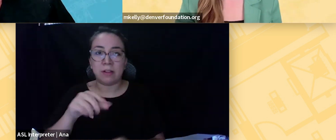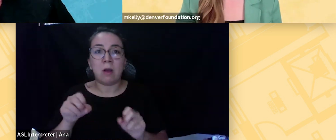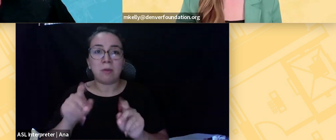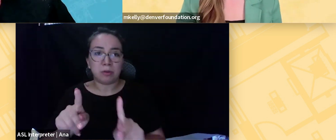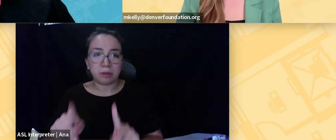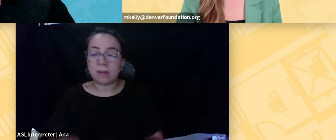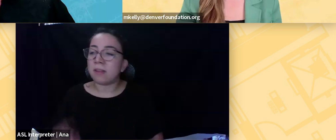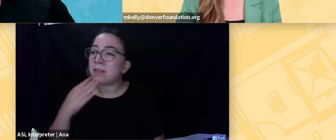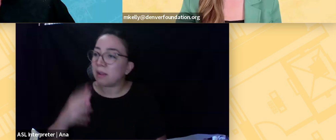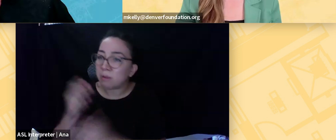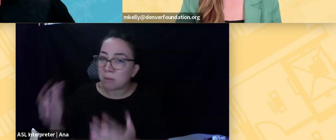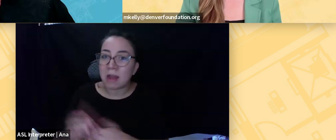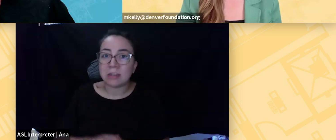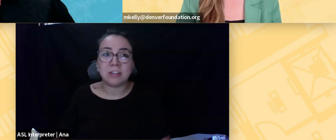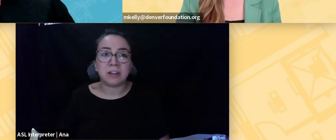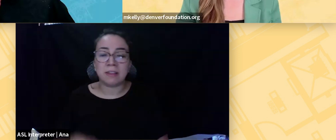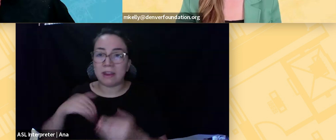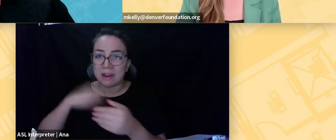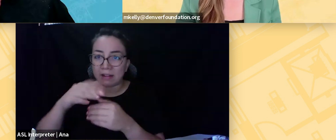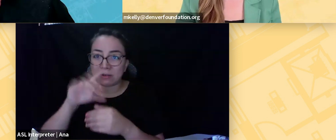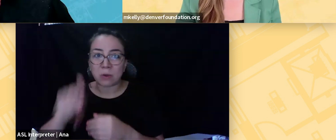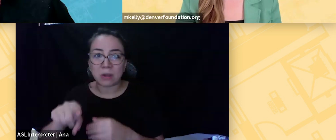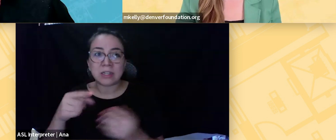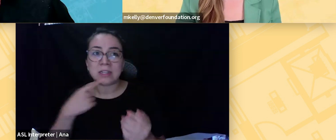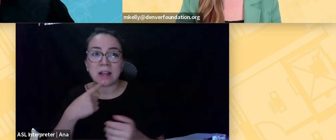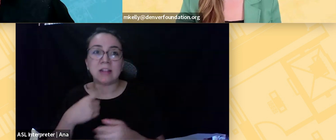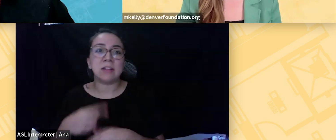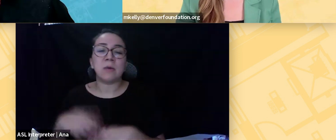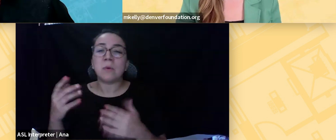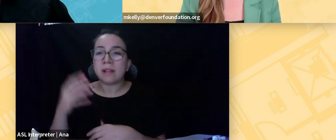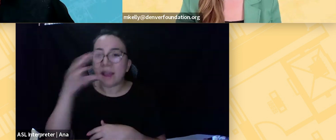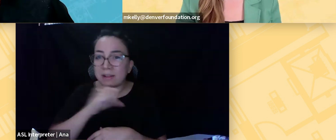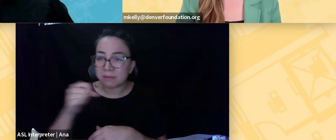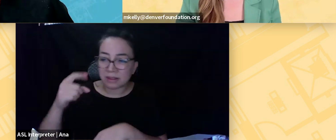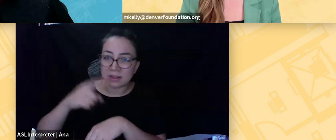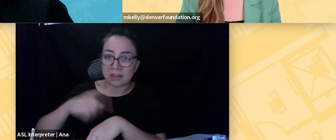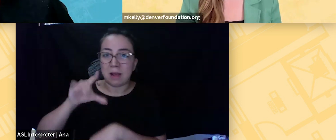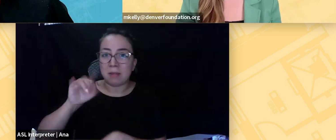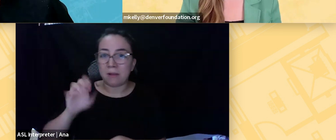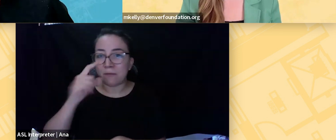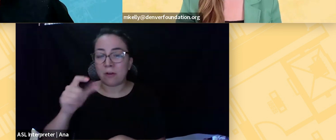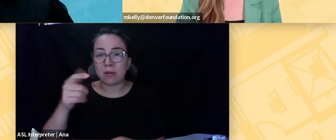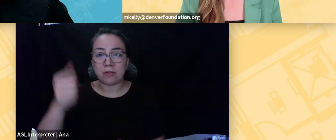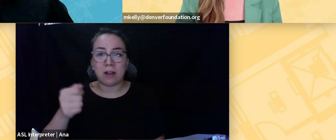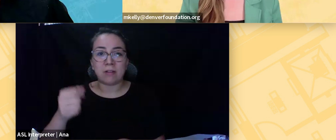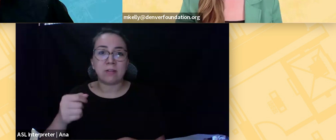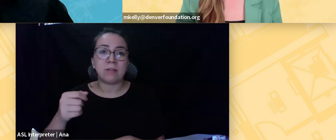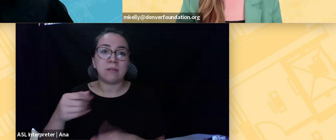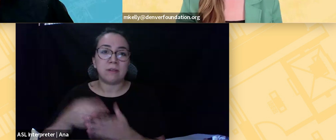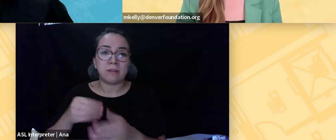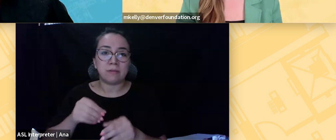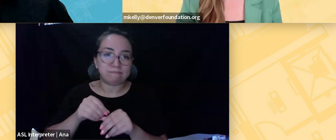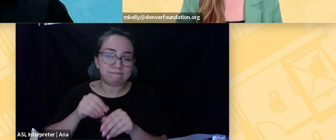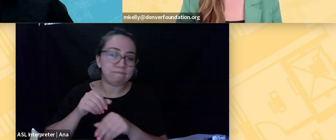Thank you so much. The next question says, what's the estimated timeline for grant funds to be dispersed for